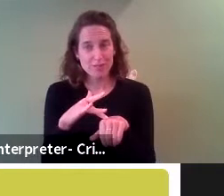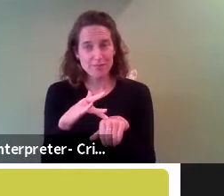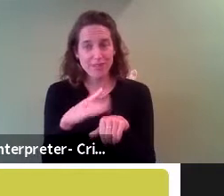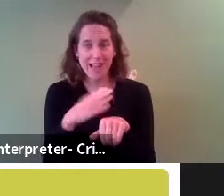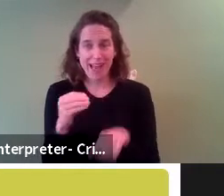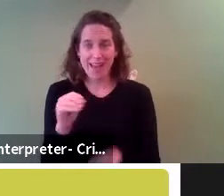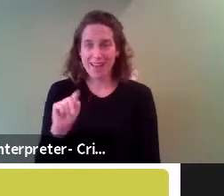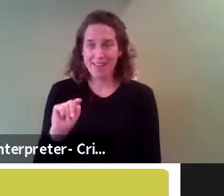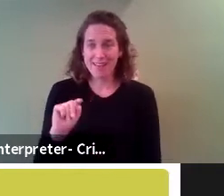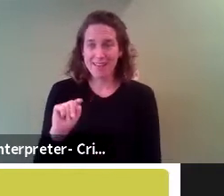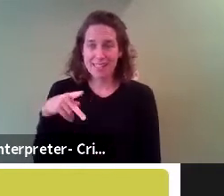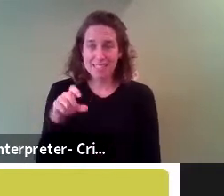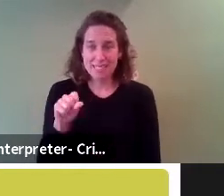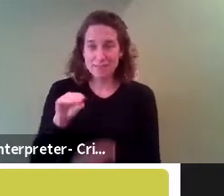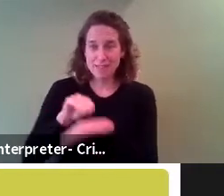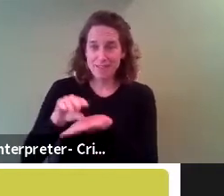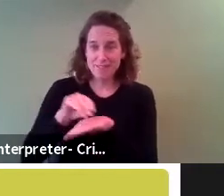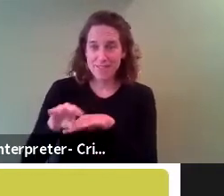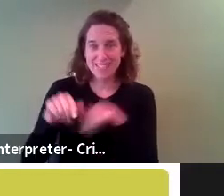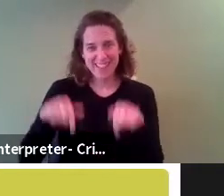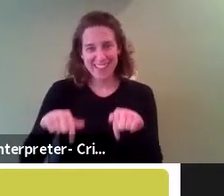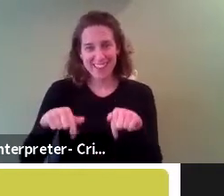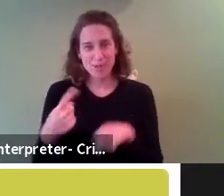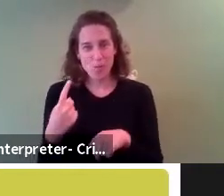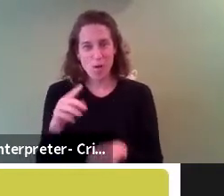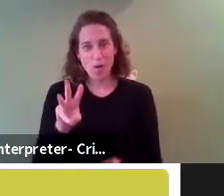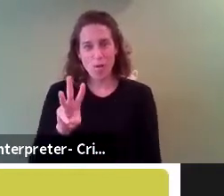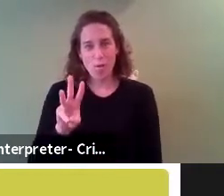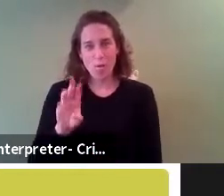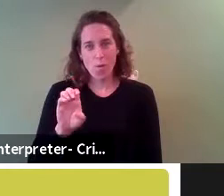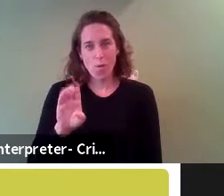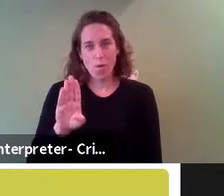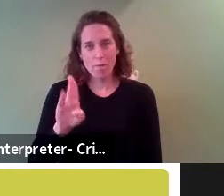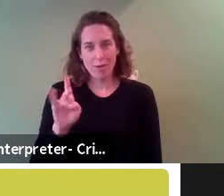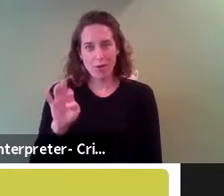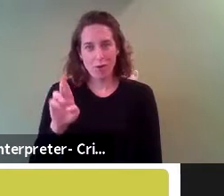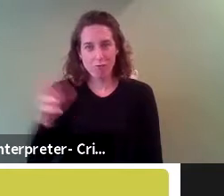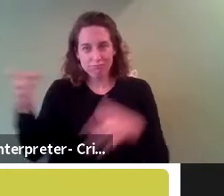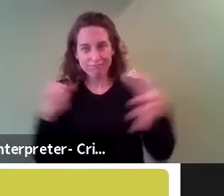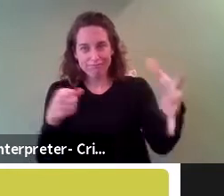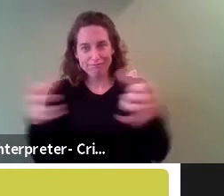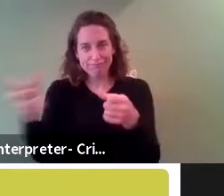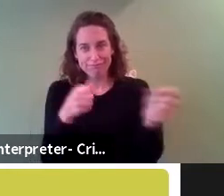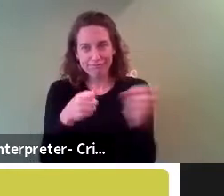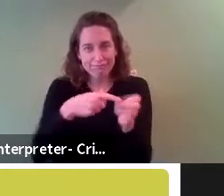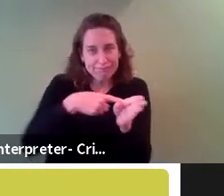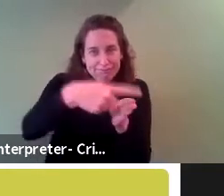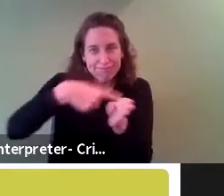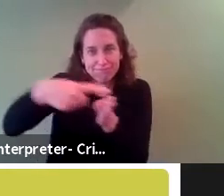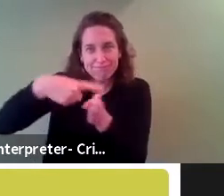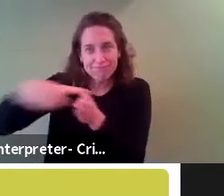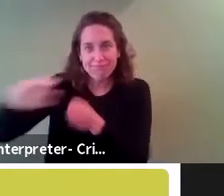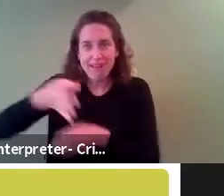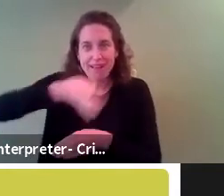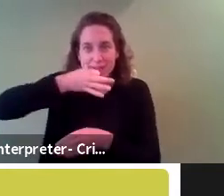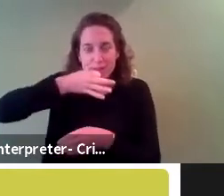and advice, this webinar series is one of them. We try to bring you experts from multiple disciplines and tackling